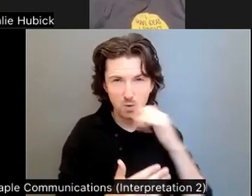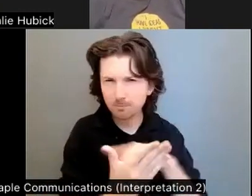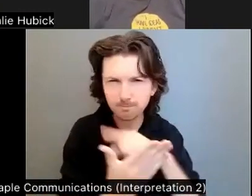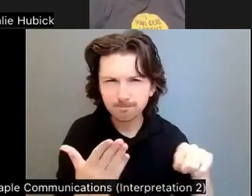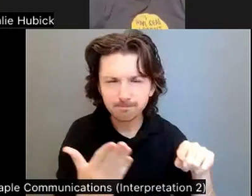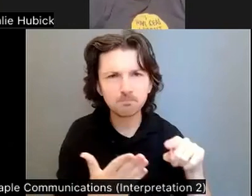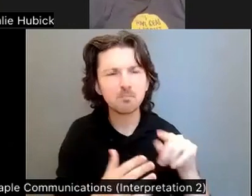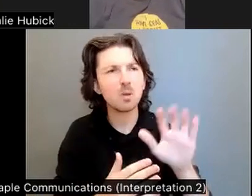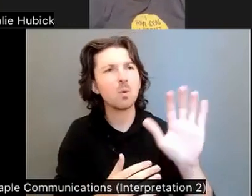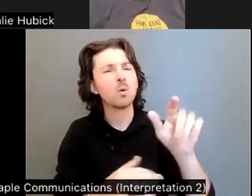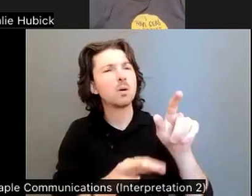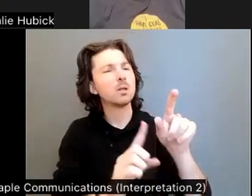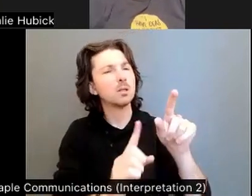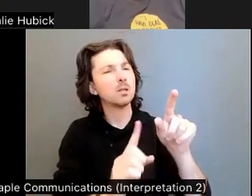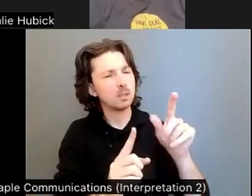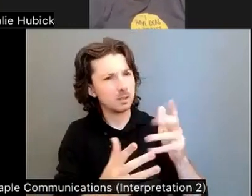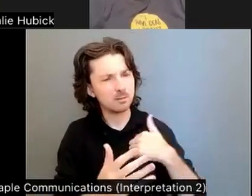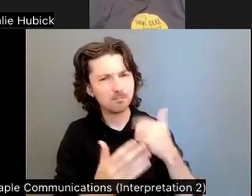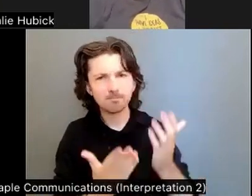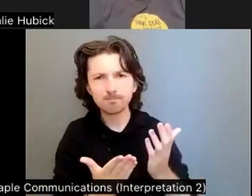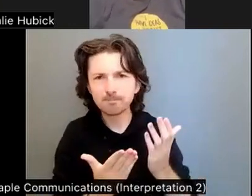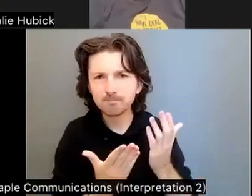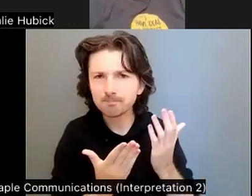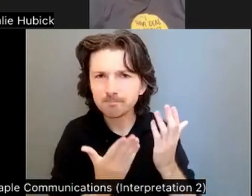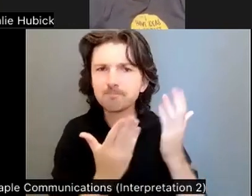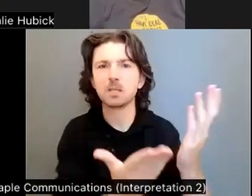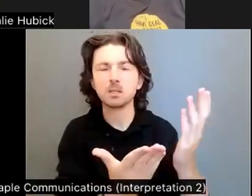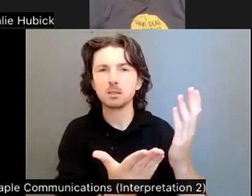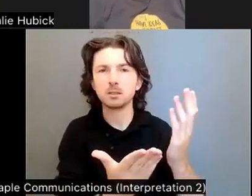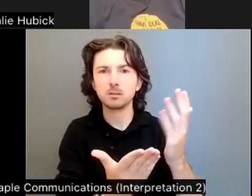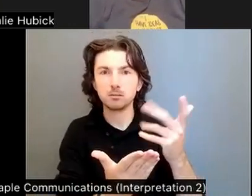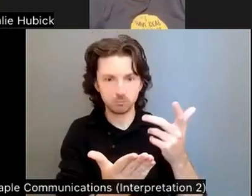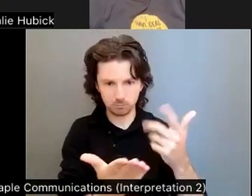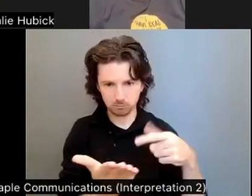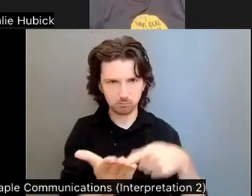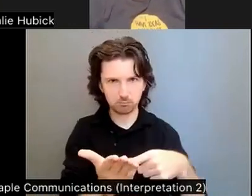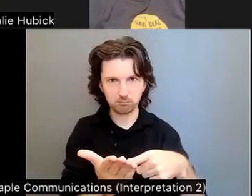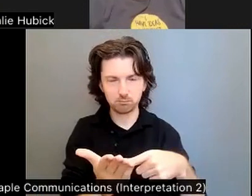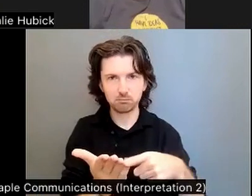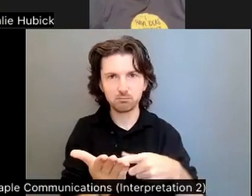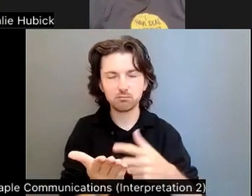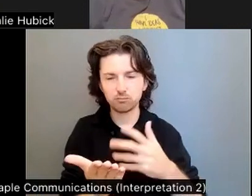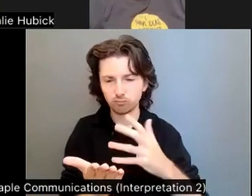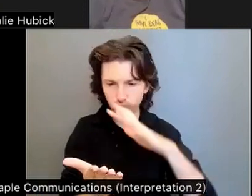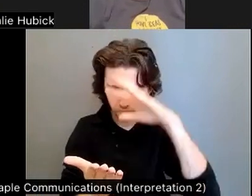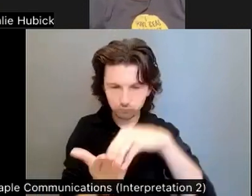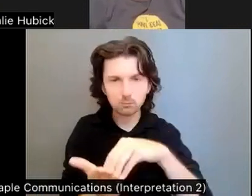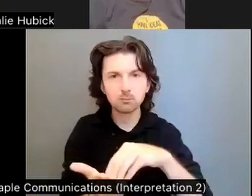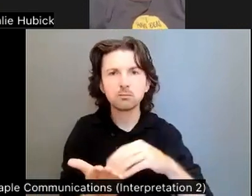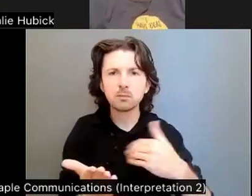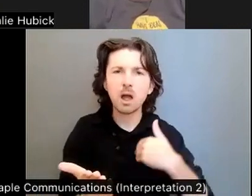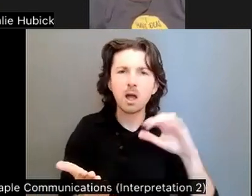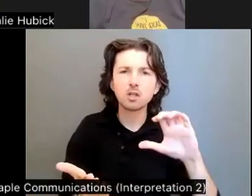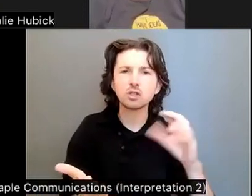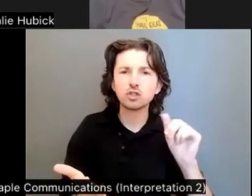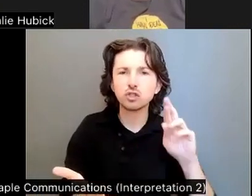is to submit a written inclusion into your chart